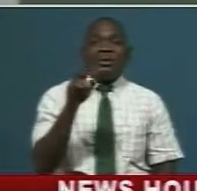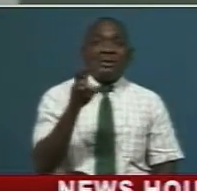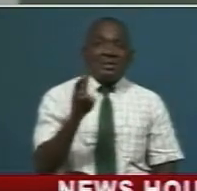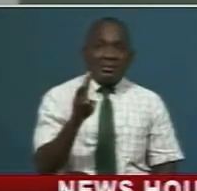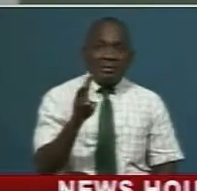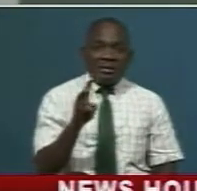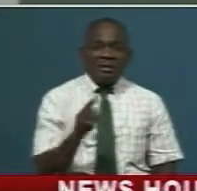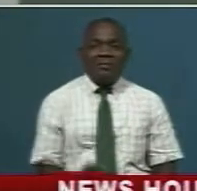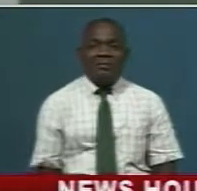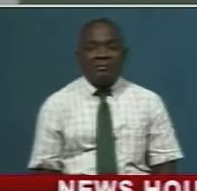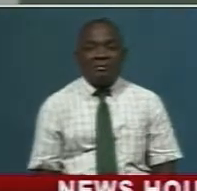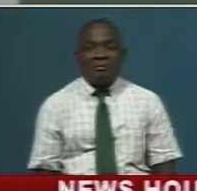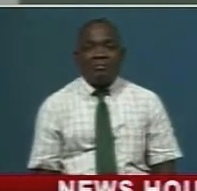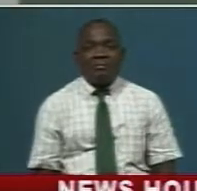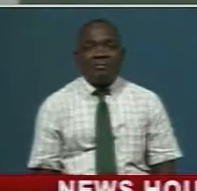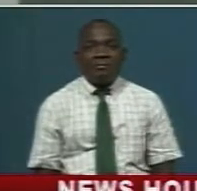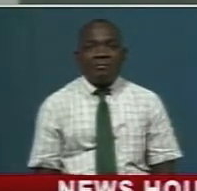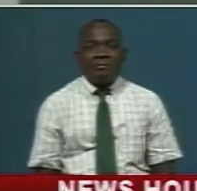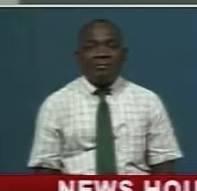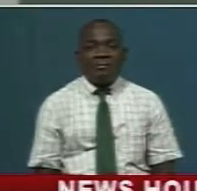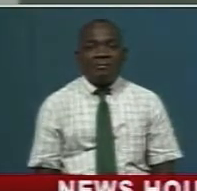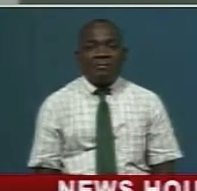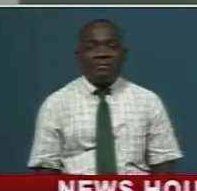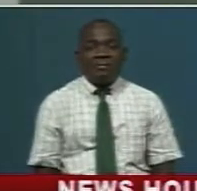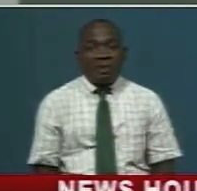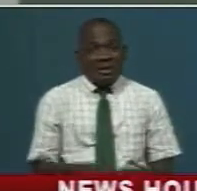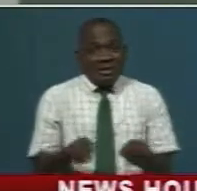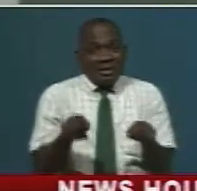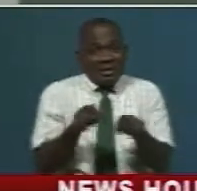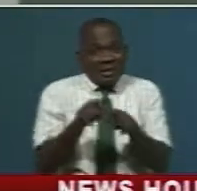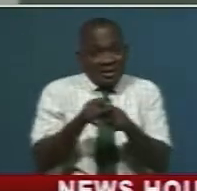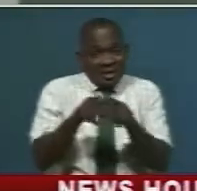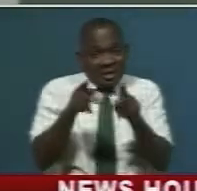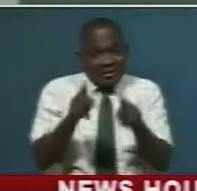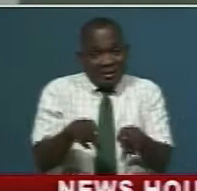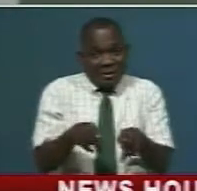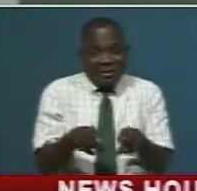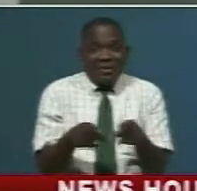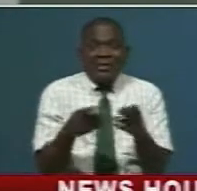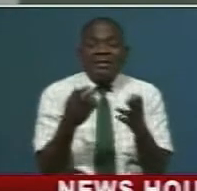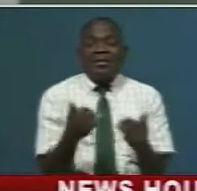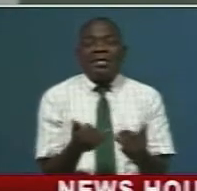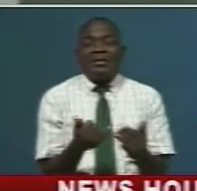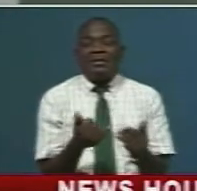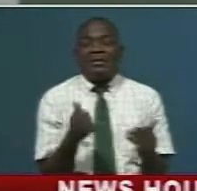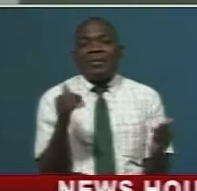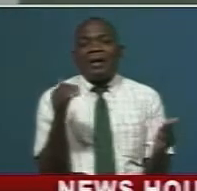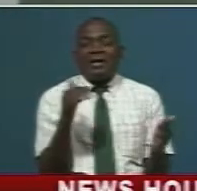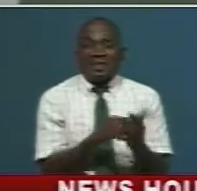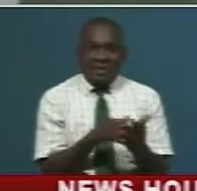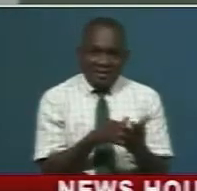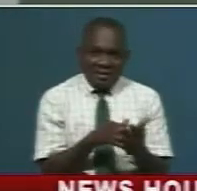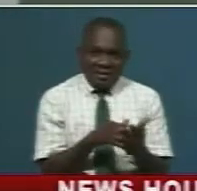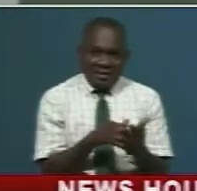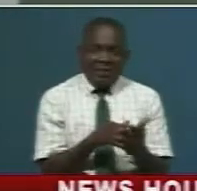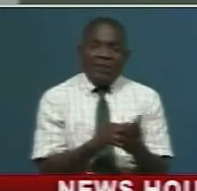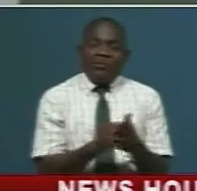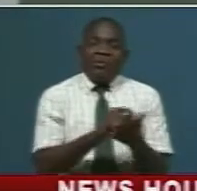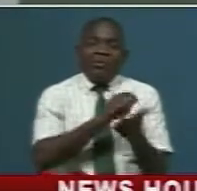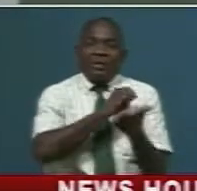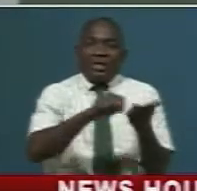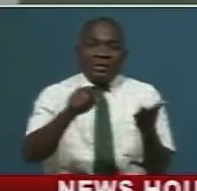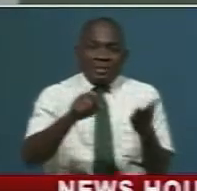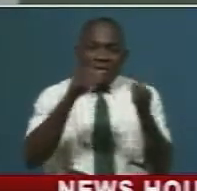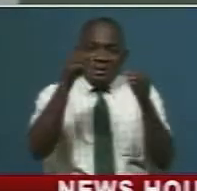2016-17 Academic Year." The same running mate is now singing their cancellation